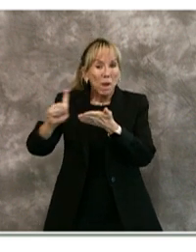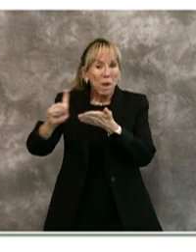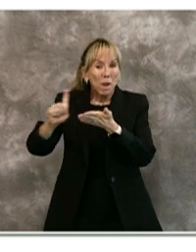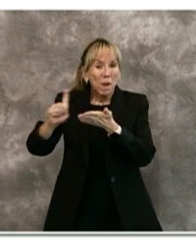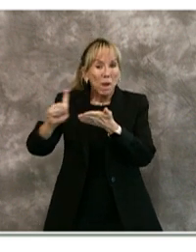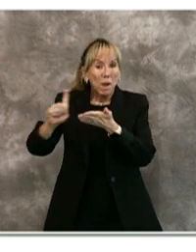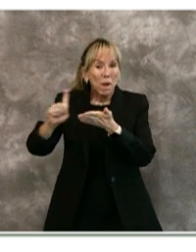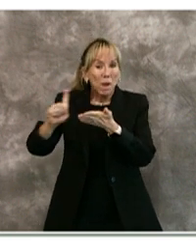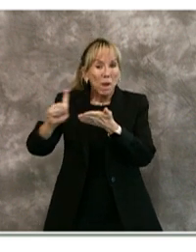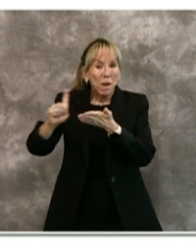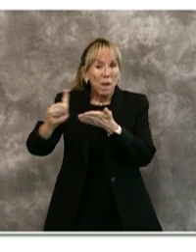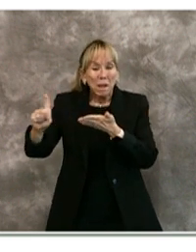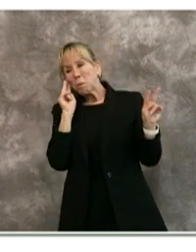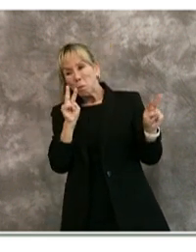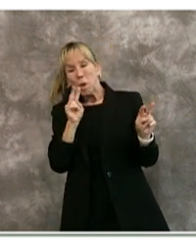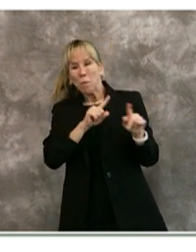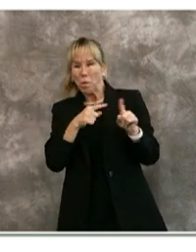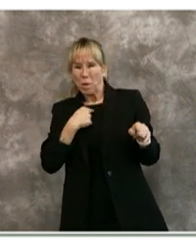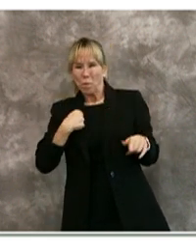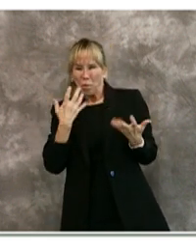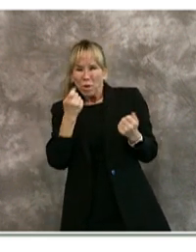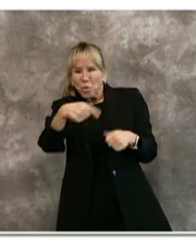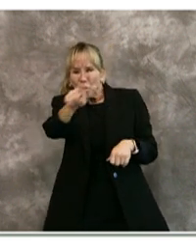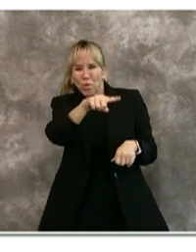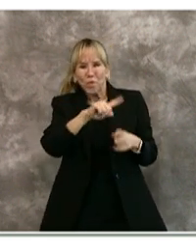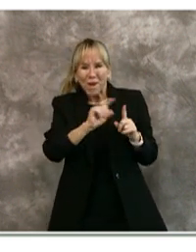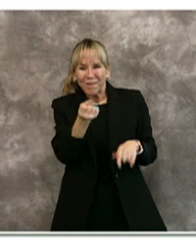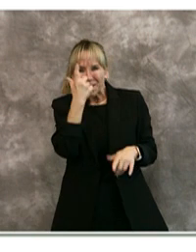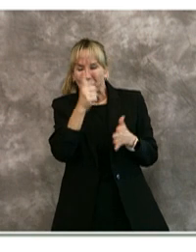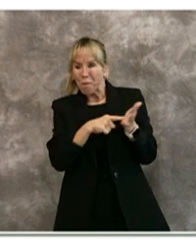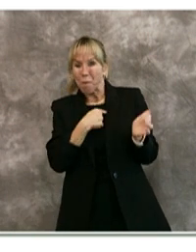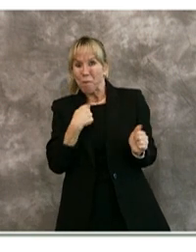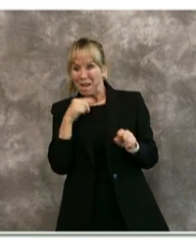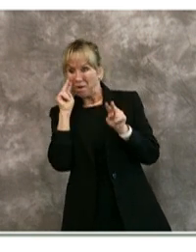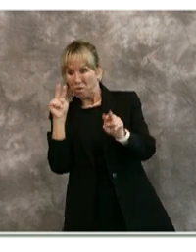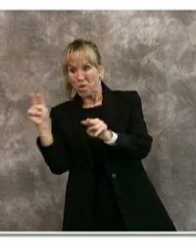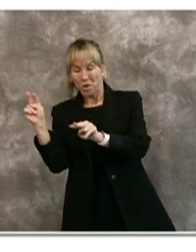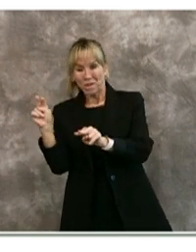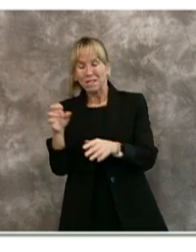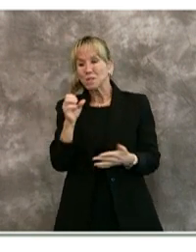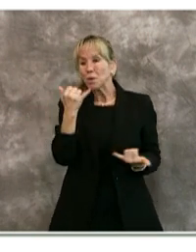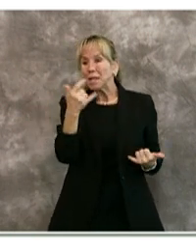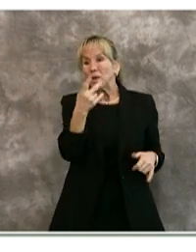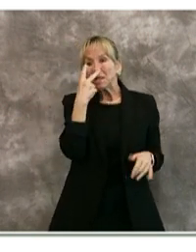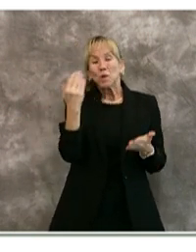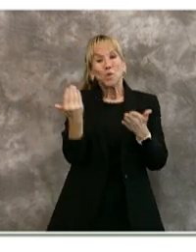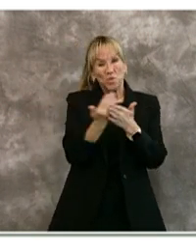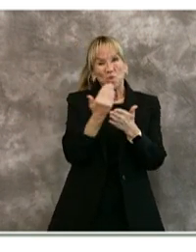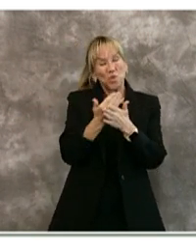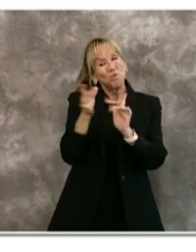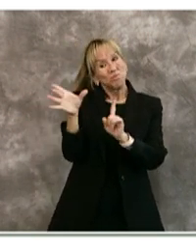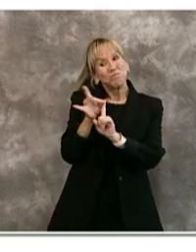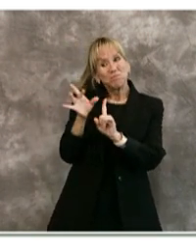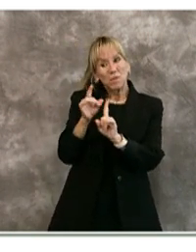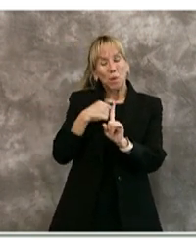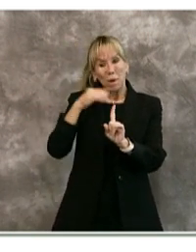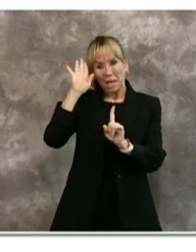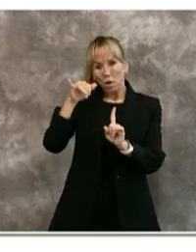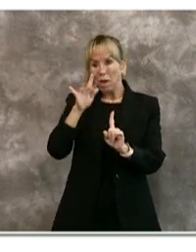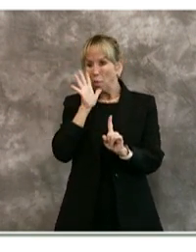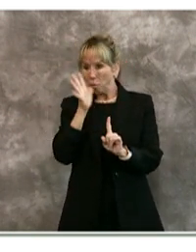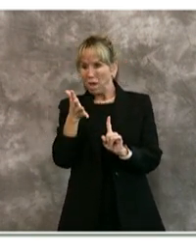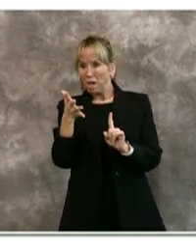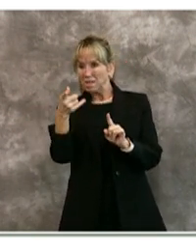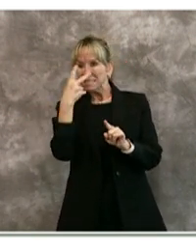under the curve here, we expect that new cases will continue to occur under that